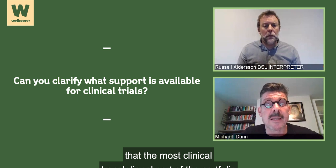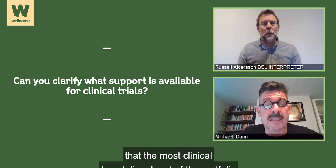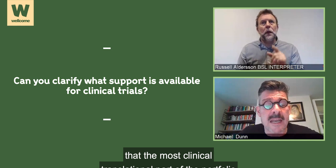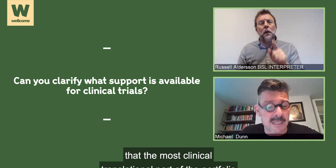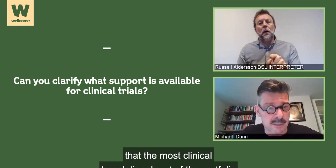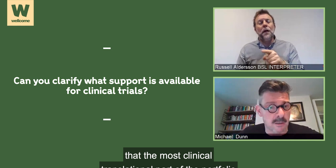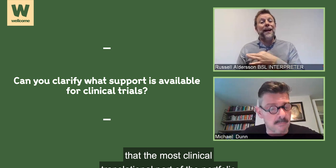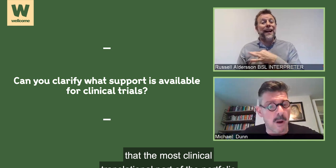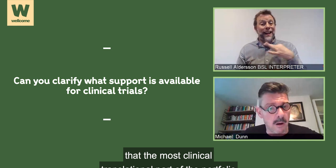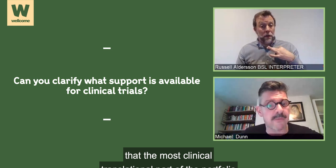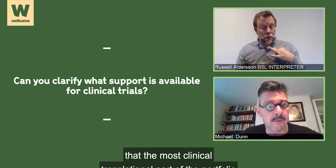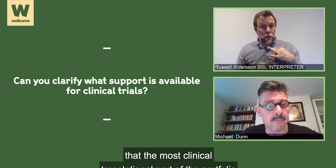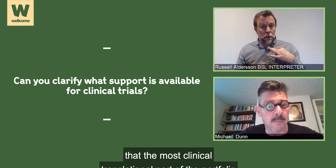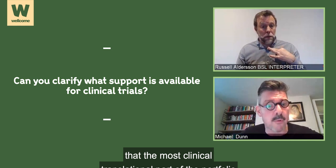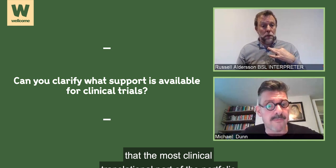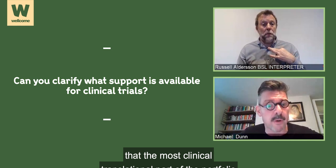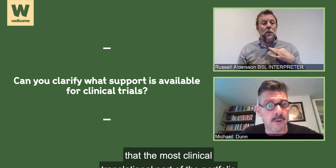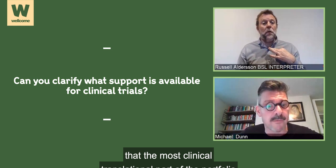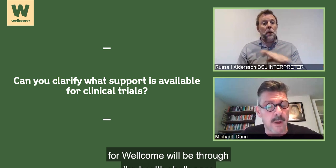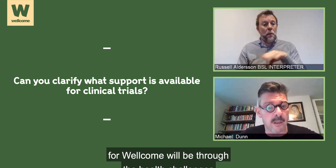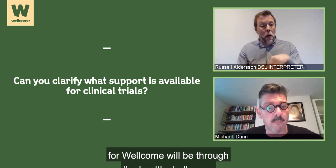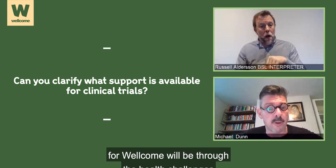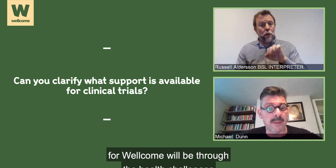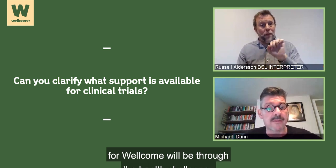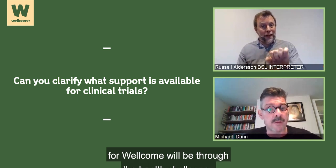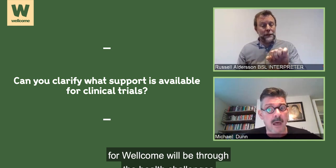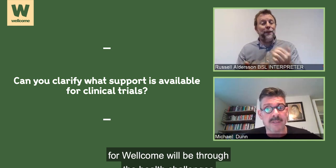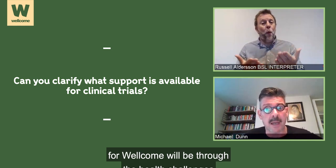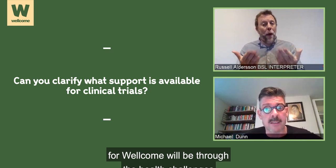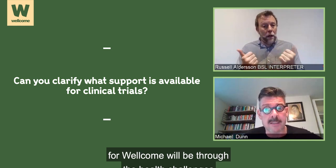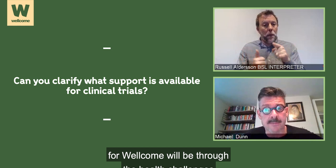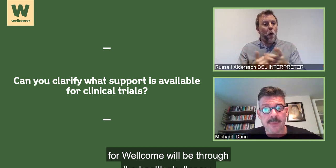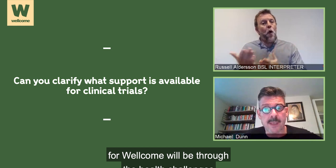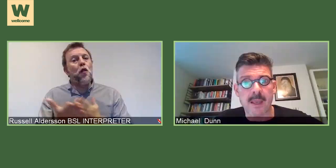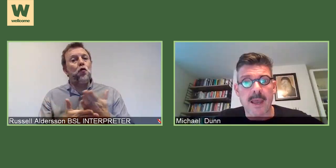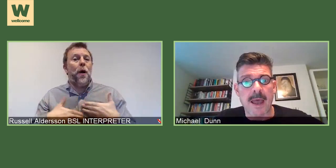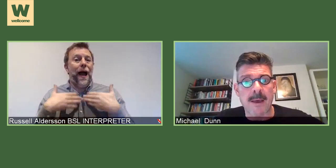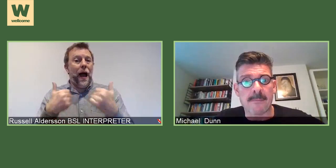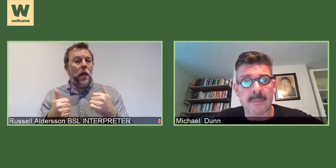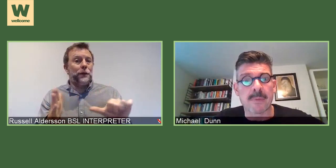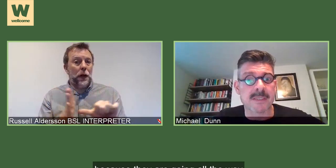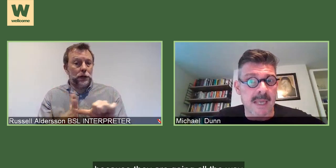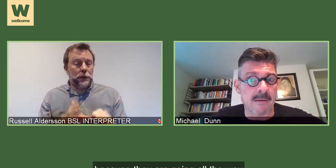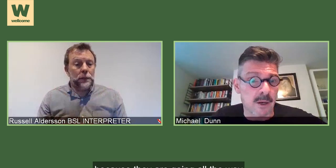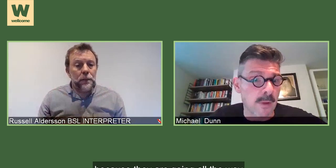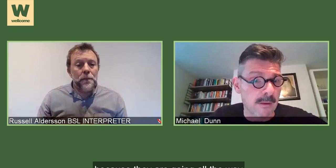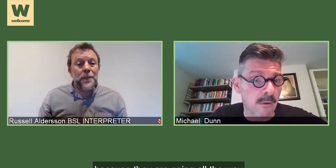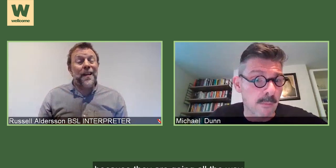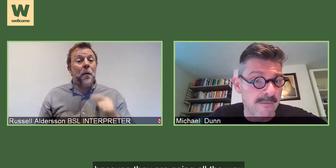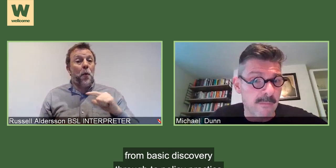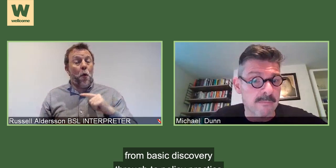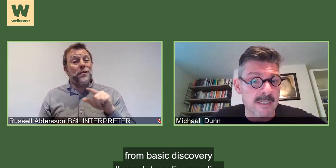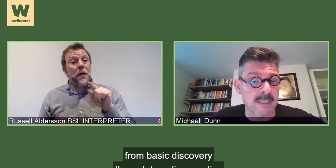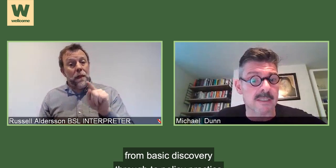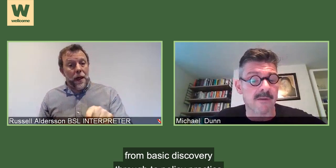translational part of the portfolio for welcome will be through the health challenges. Because they are going